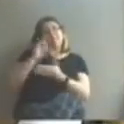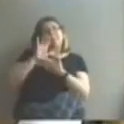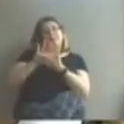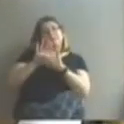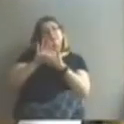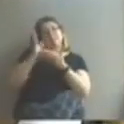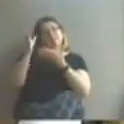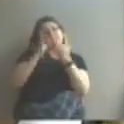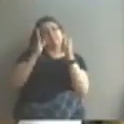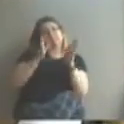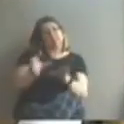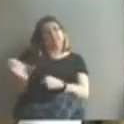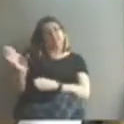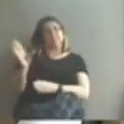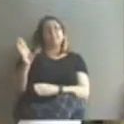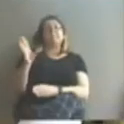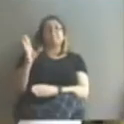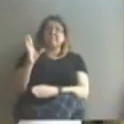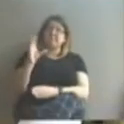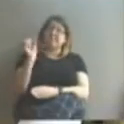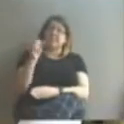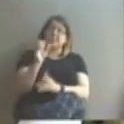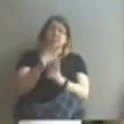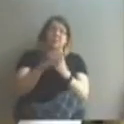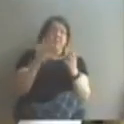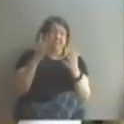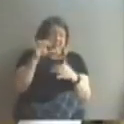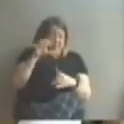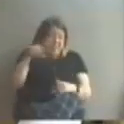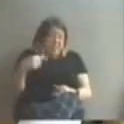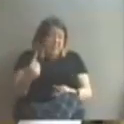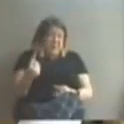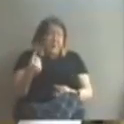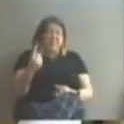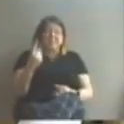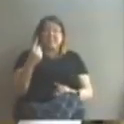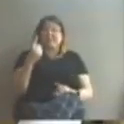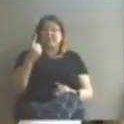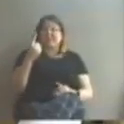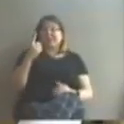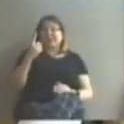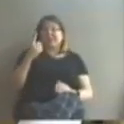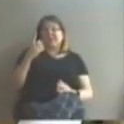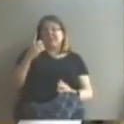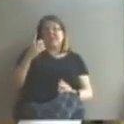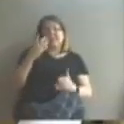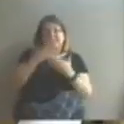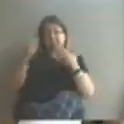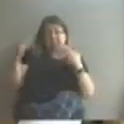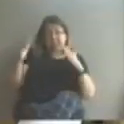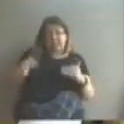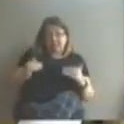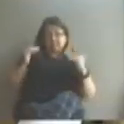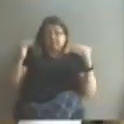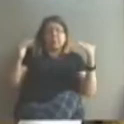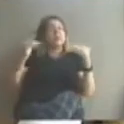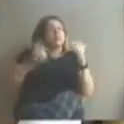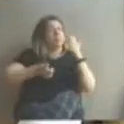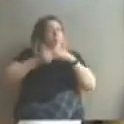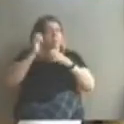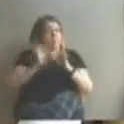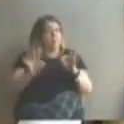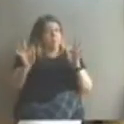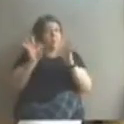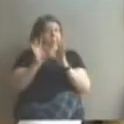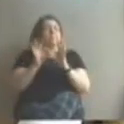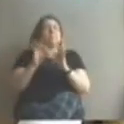services plan. It is a loaded question. Is that going to be the only lever to move? Not at all. But is it one of the most important